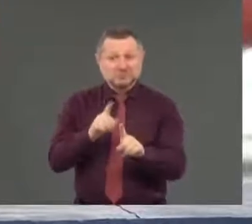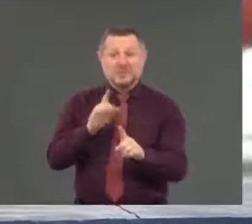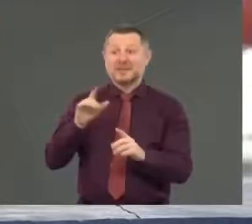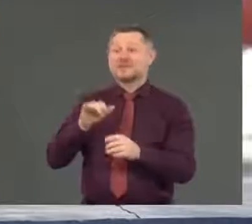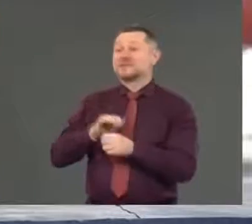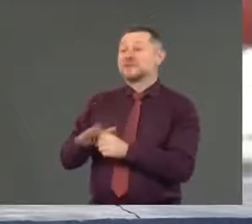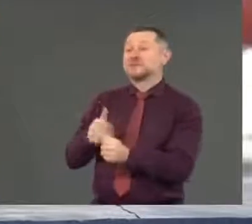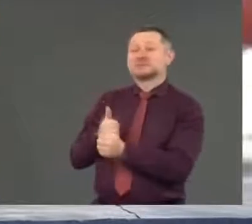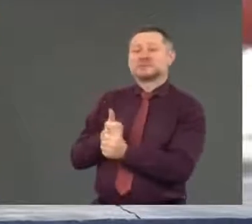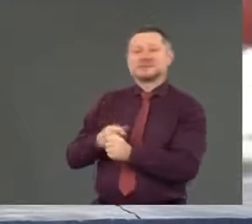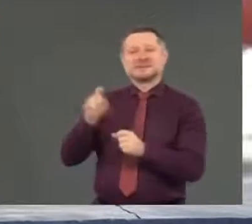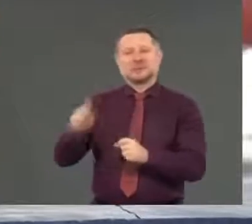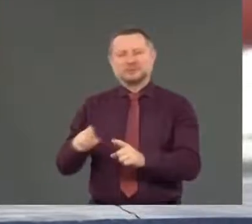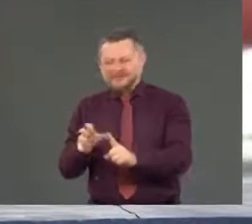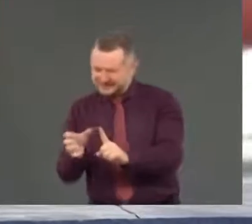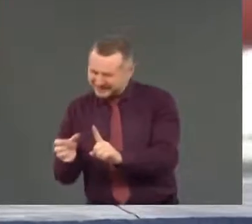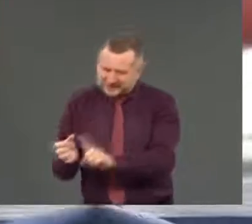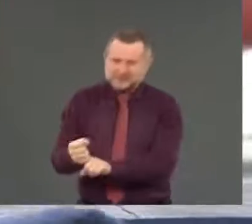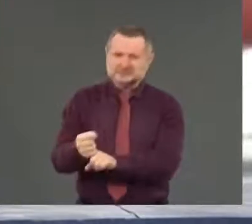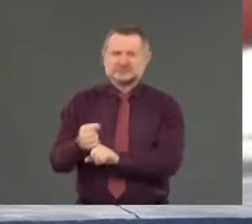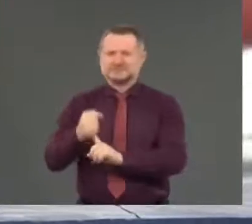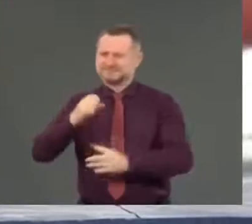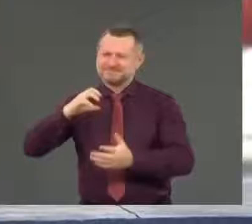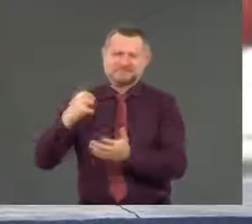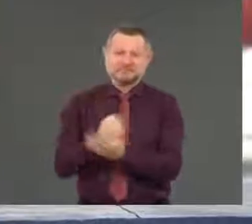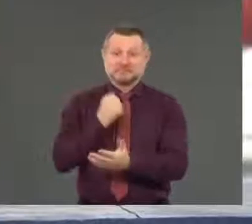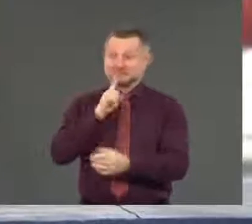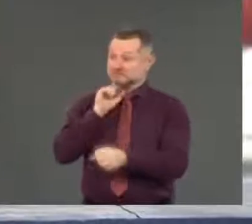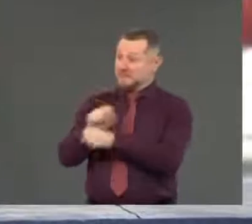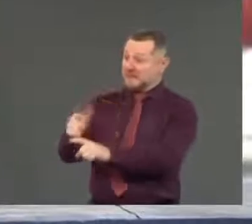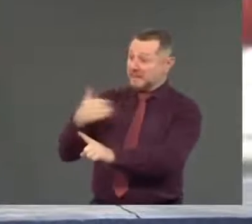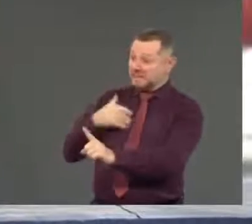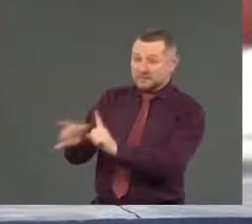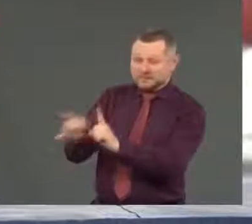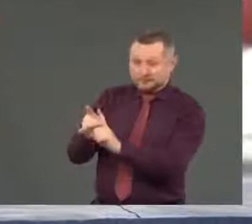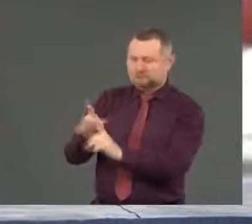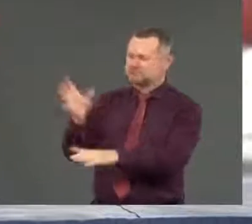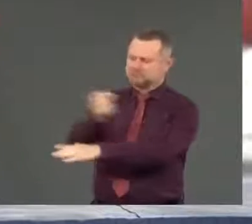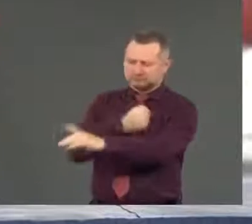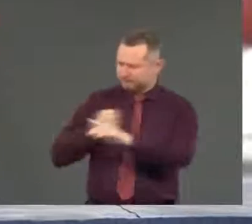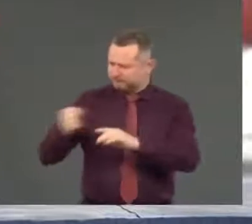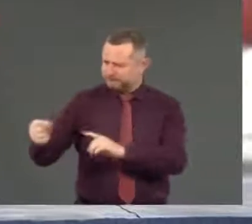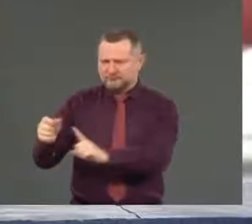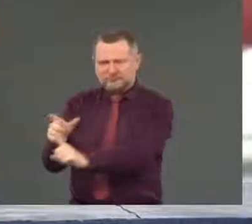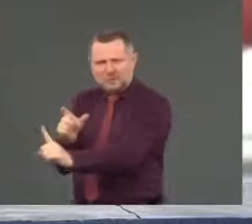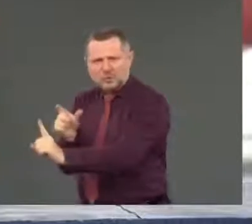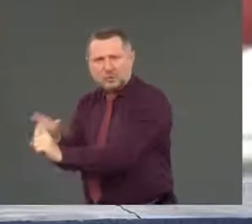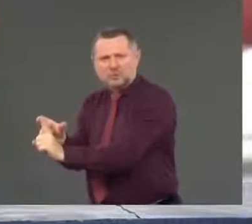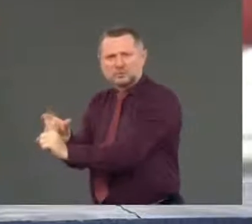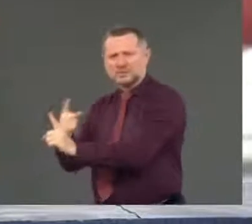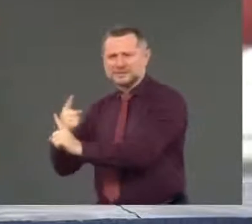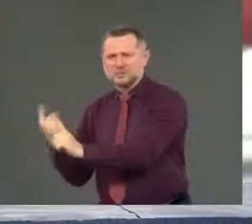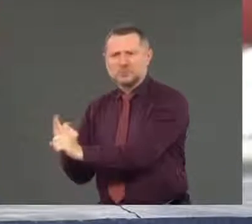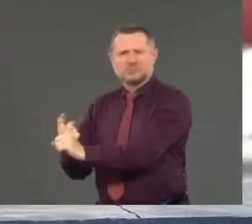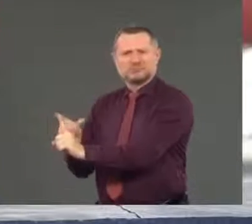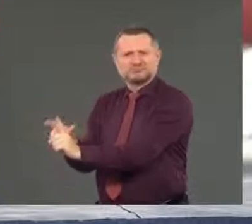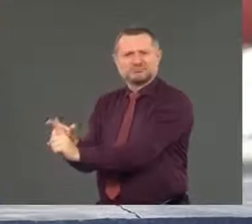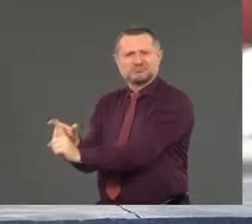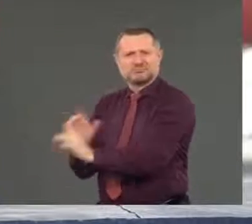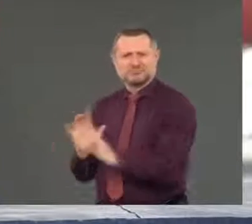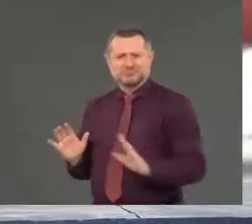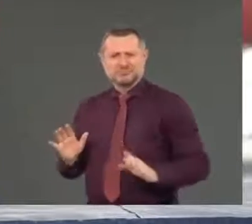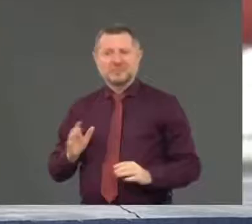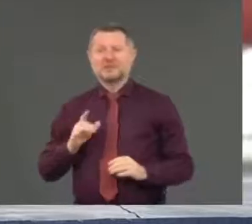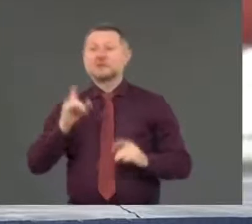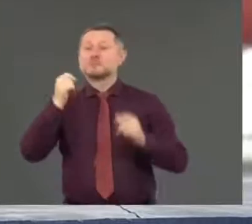early and isolate. And again, nursing homes are the prime breeding ground for